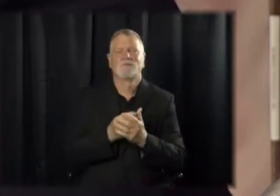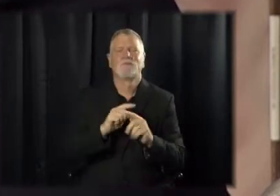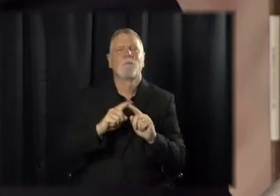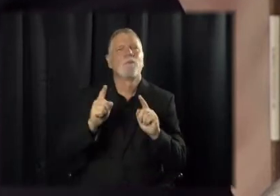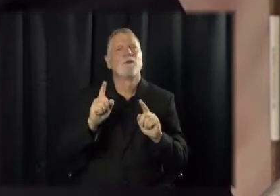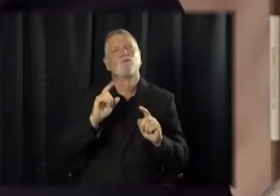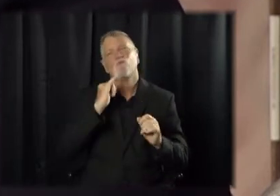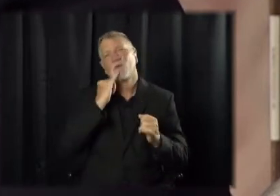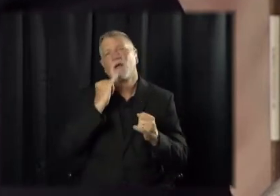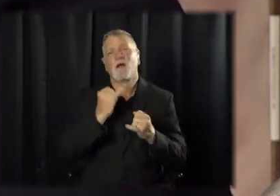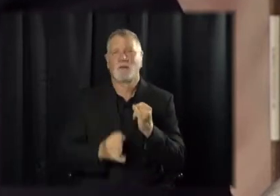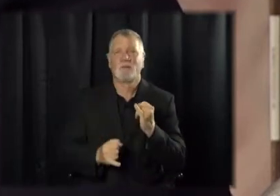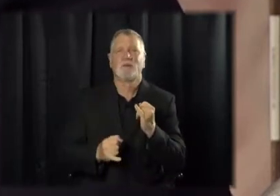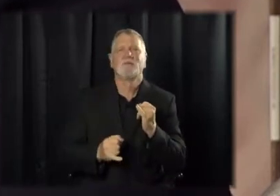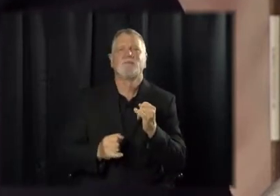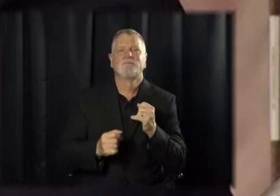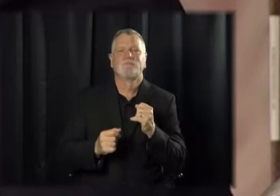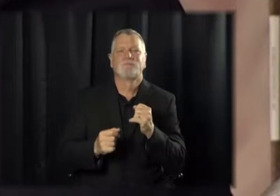But ultimately,